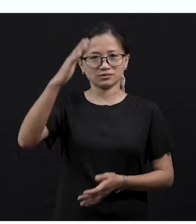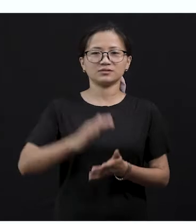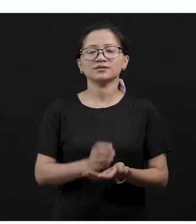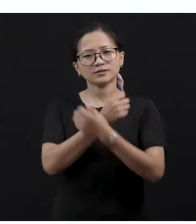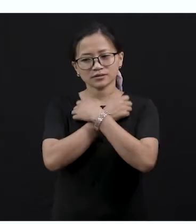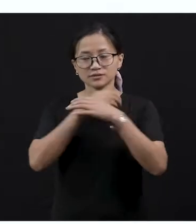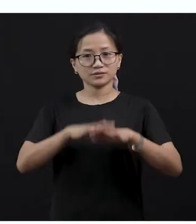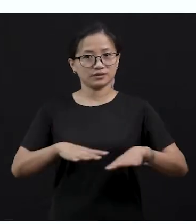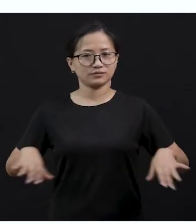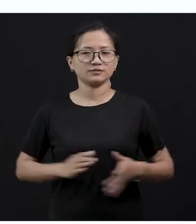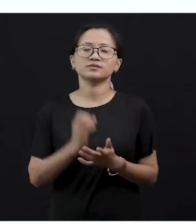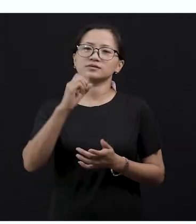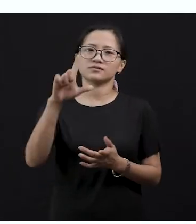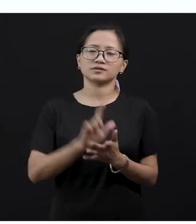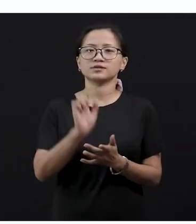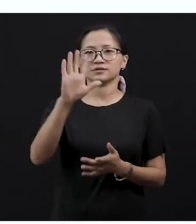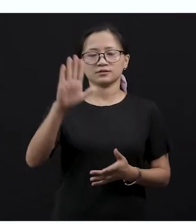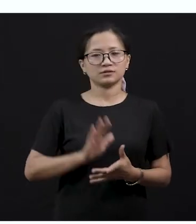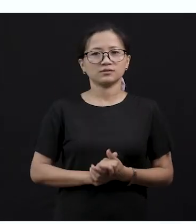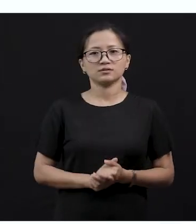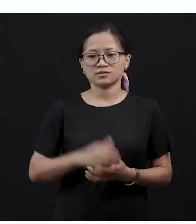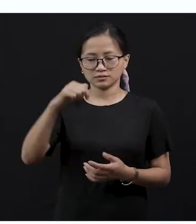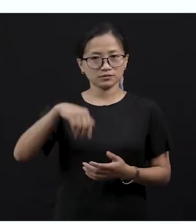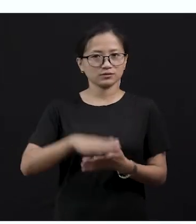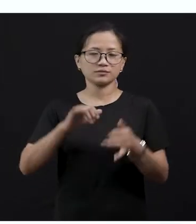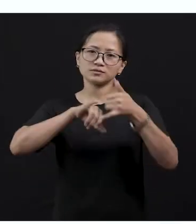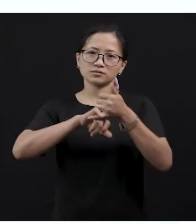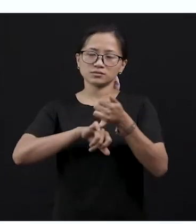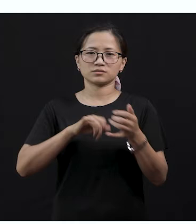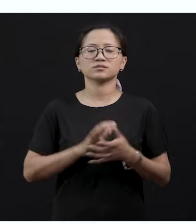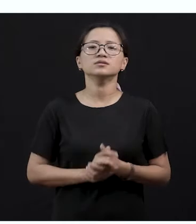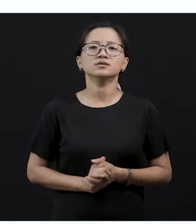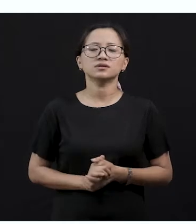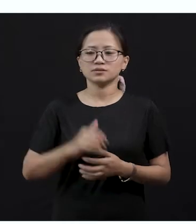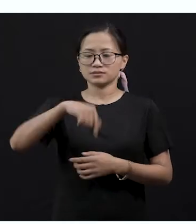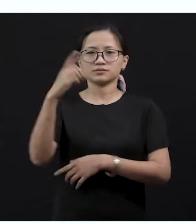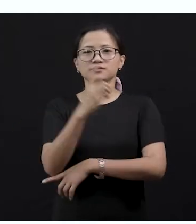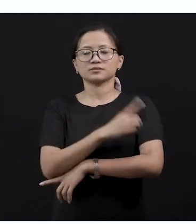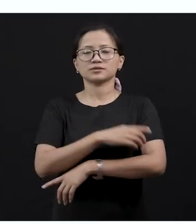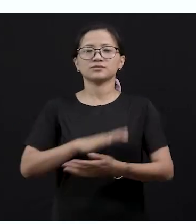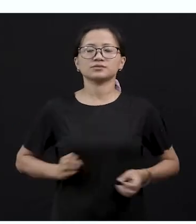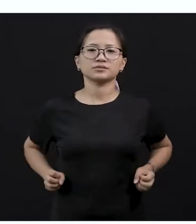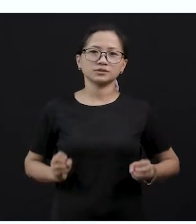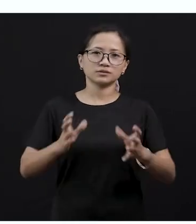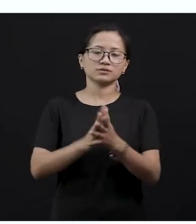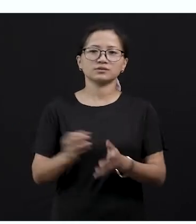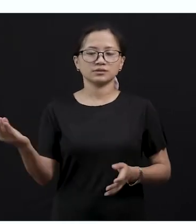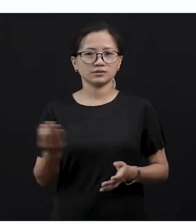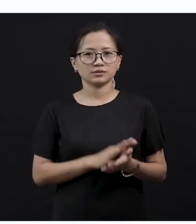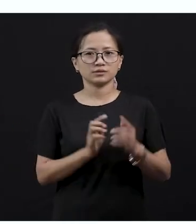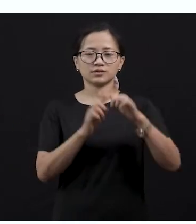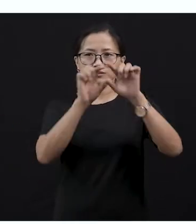Hello, my dear students of class 5. This is social science, and today we are going to begin with a